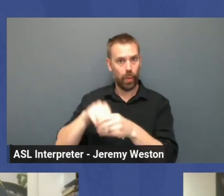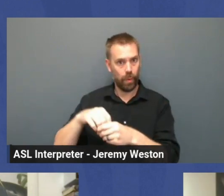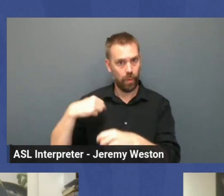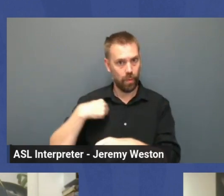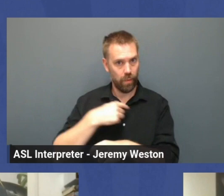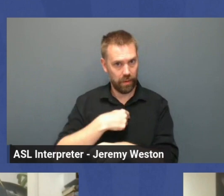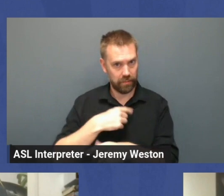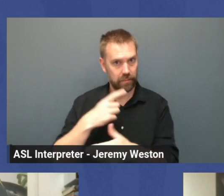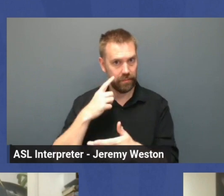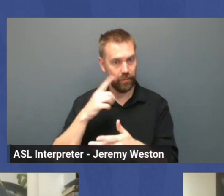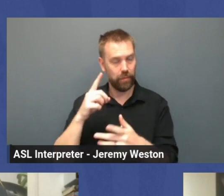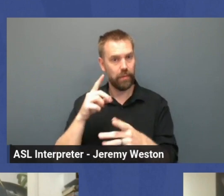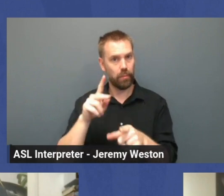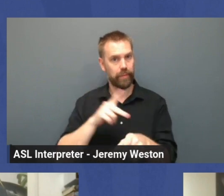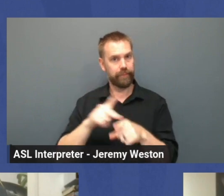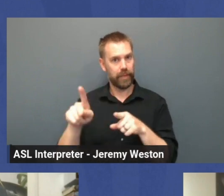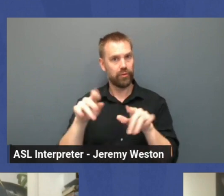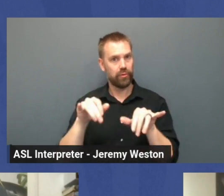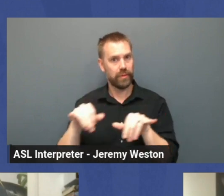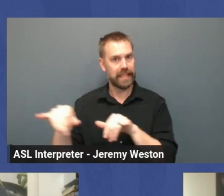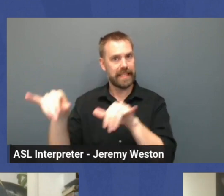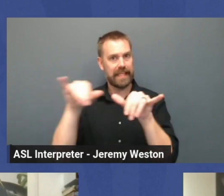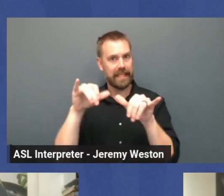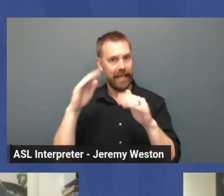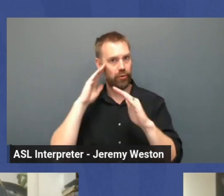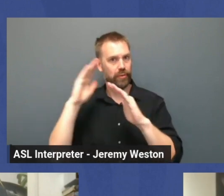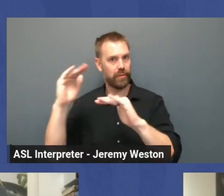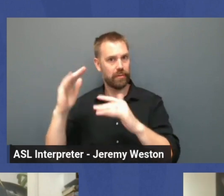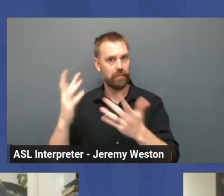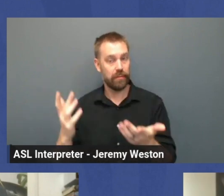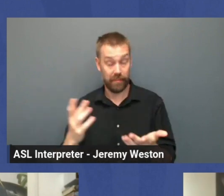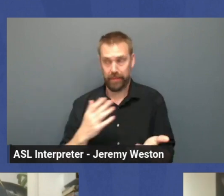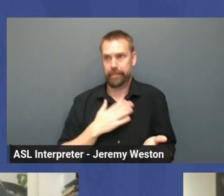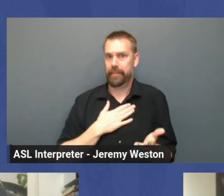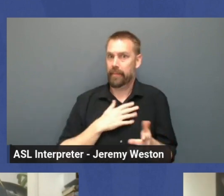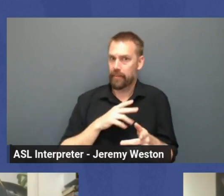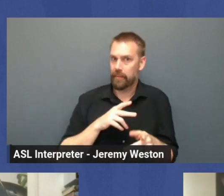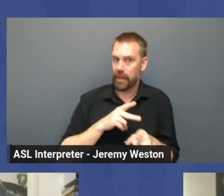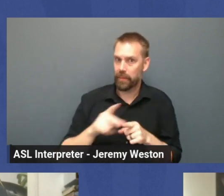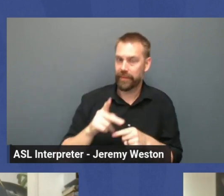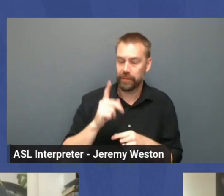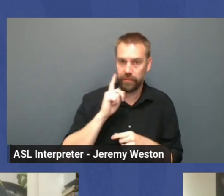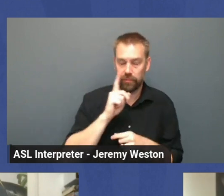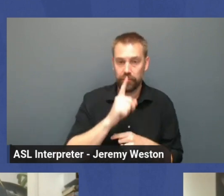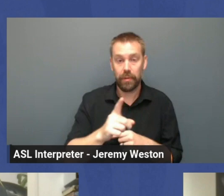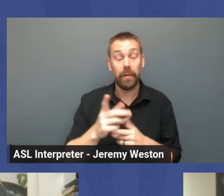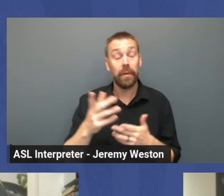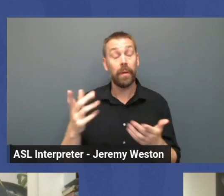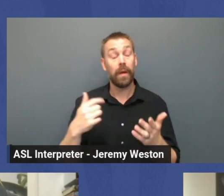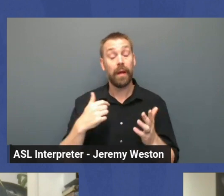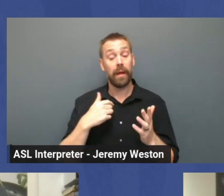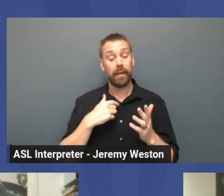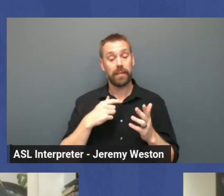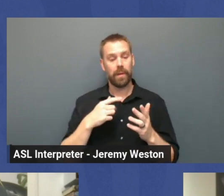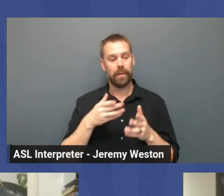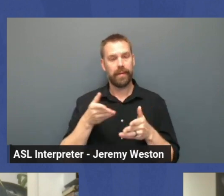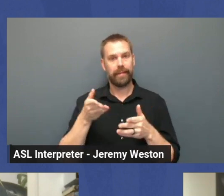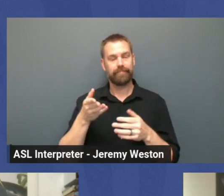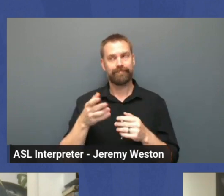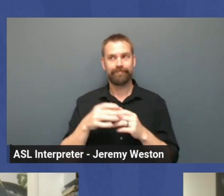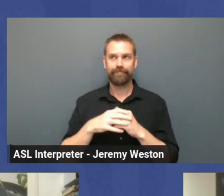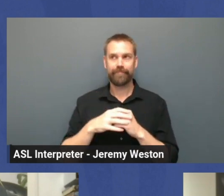standards, especially for my profession. And so what I have recognized being in this setting is